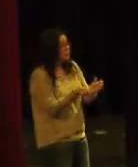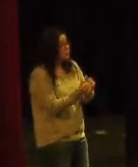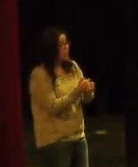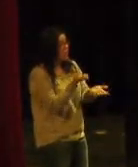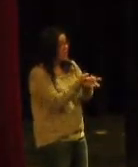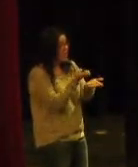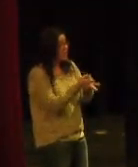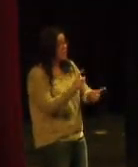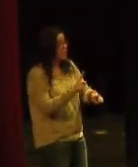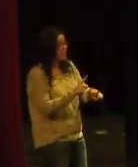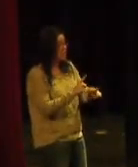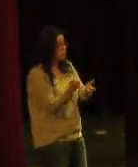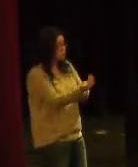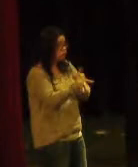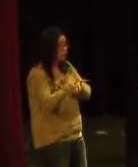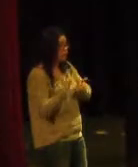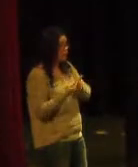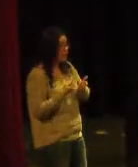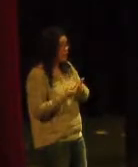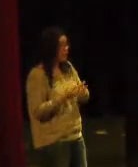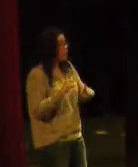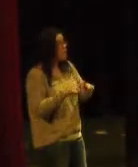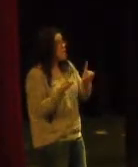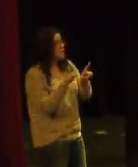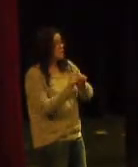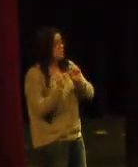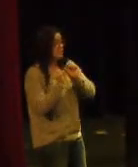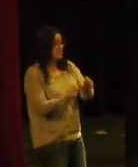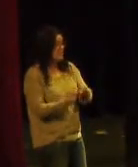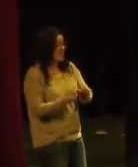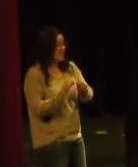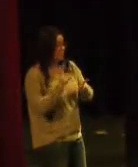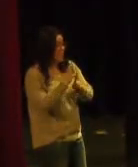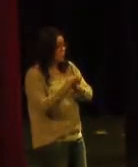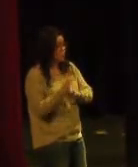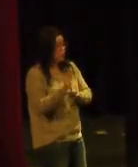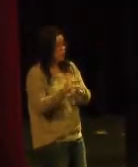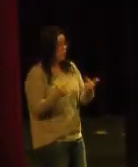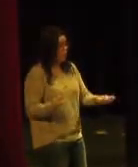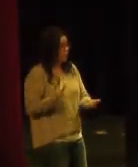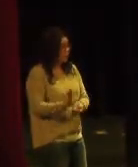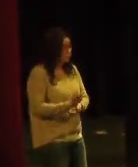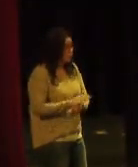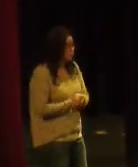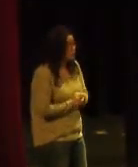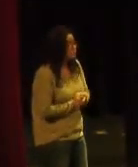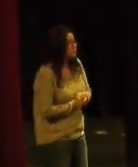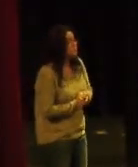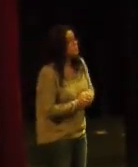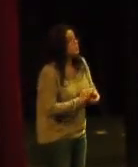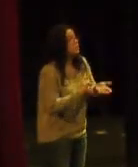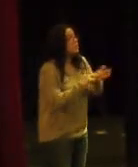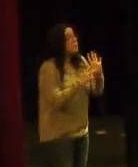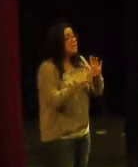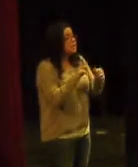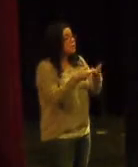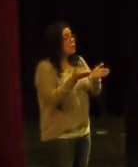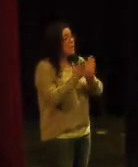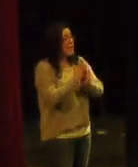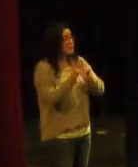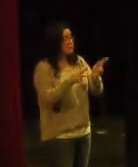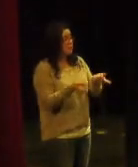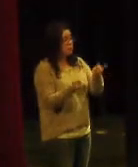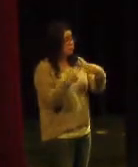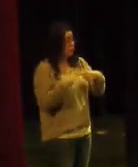some wealth for themselves, but to maintain their culture and maintain their language. So in other words, when we ask people to come over